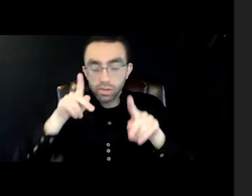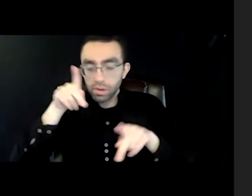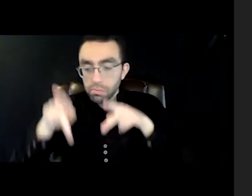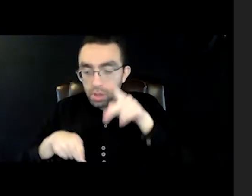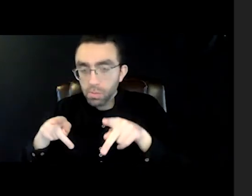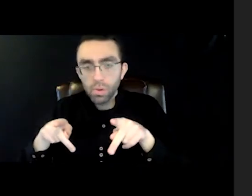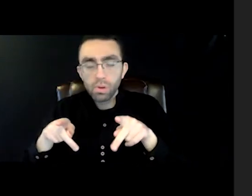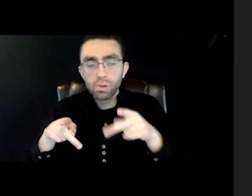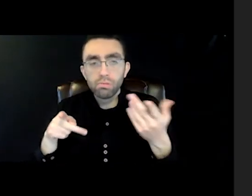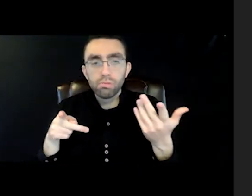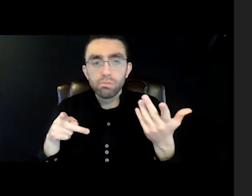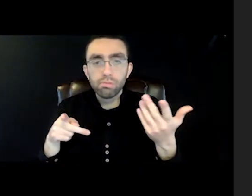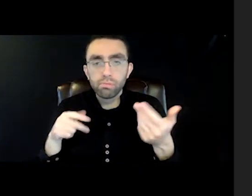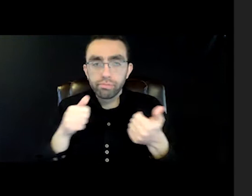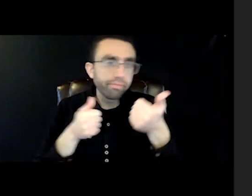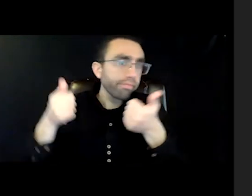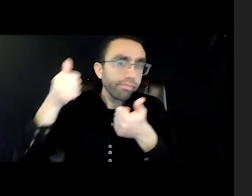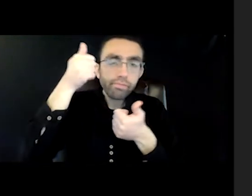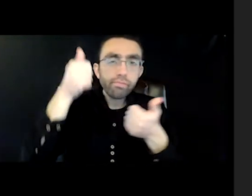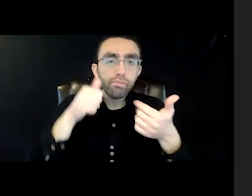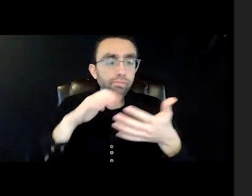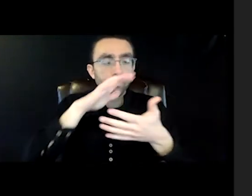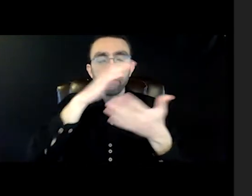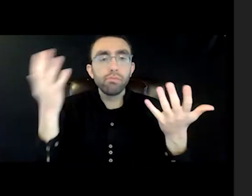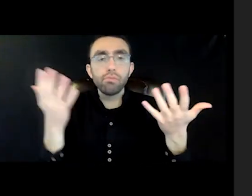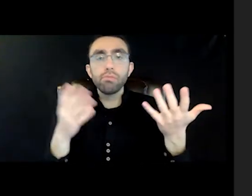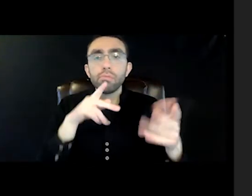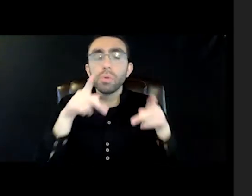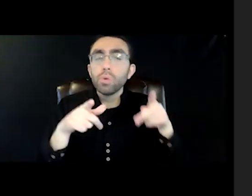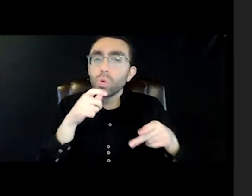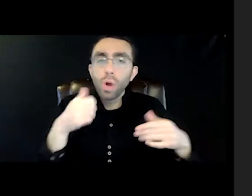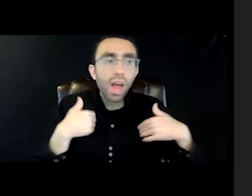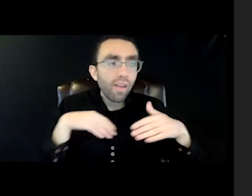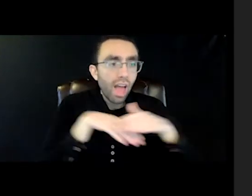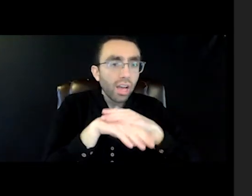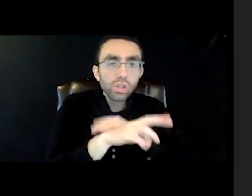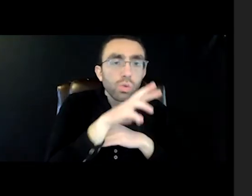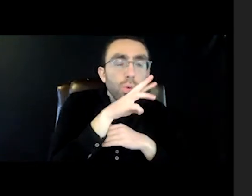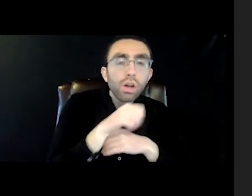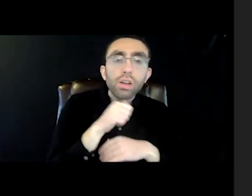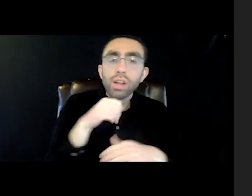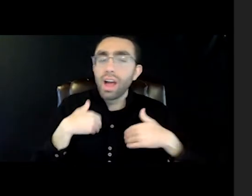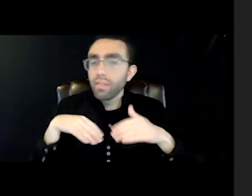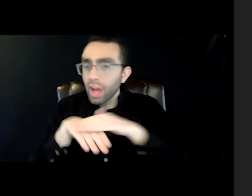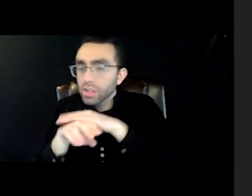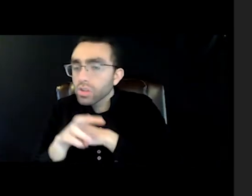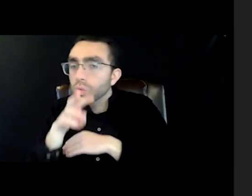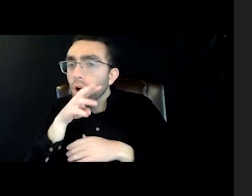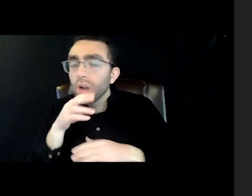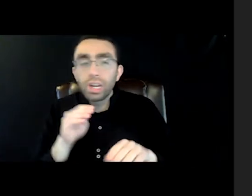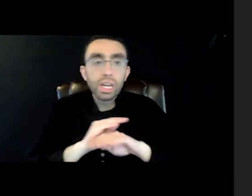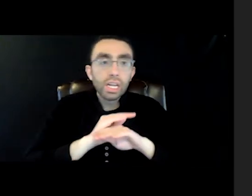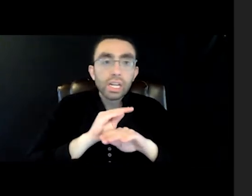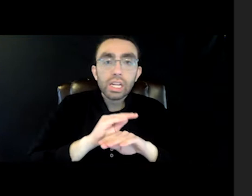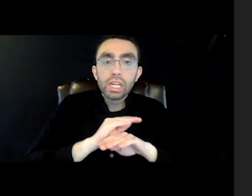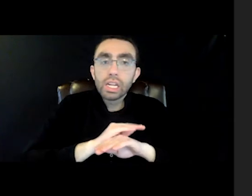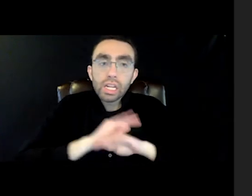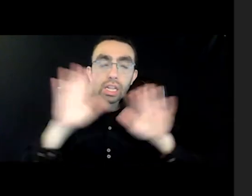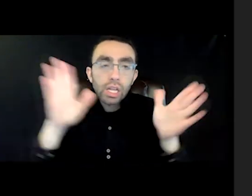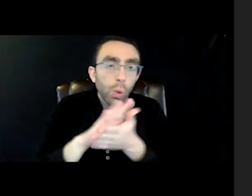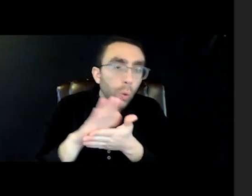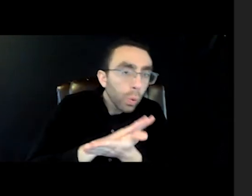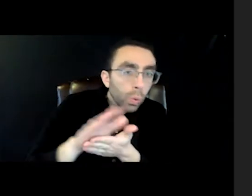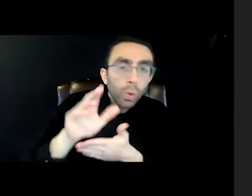to people with different access to water, to clean air, and the various ways that the climate crisis is manifesting in our lives. And so